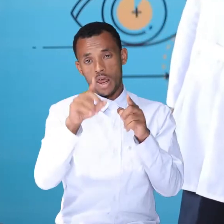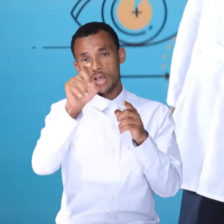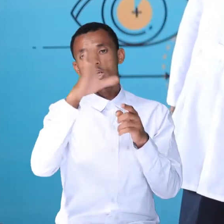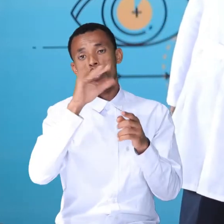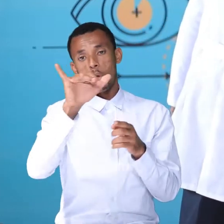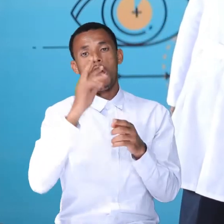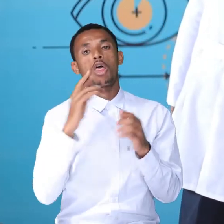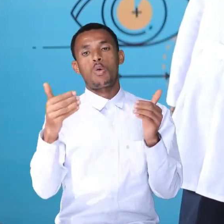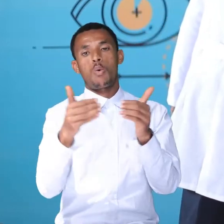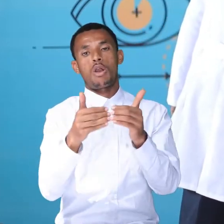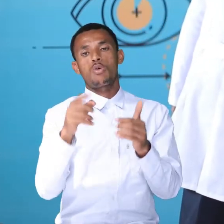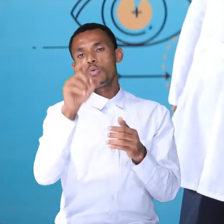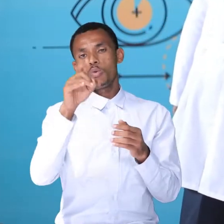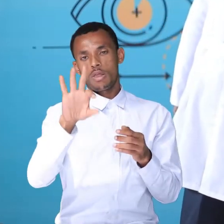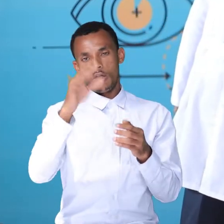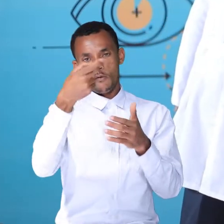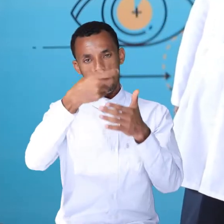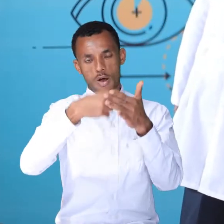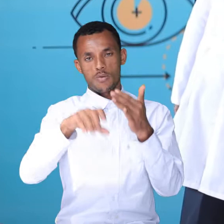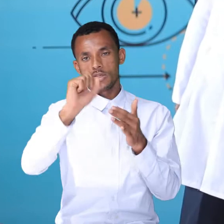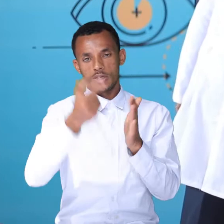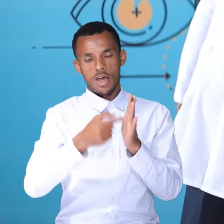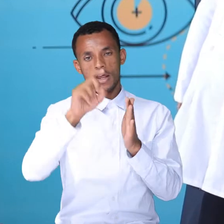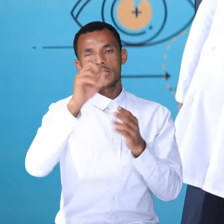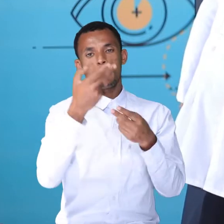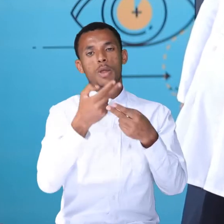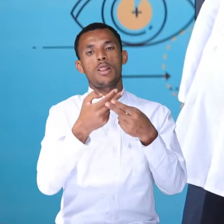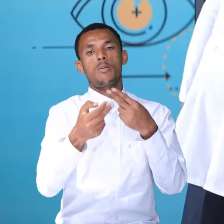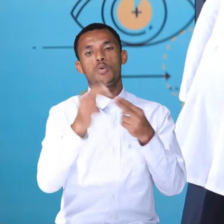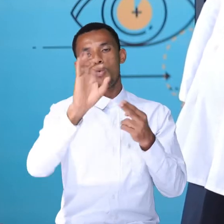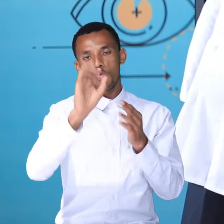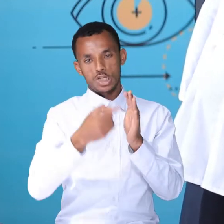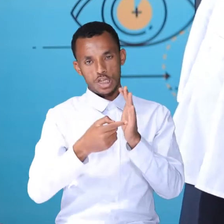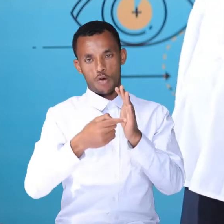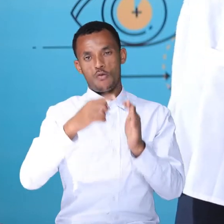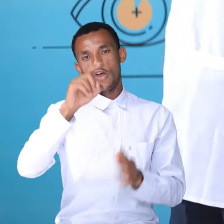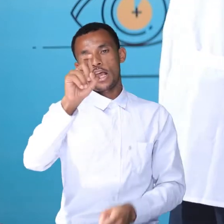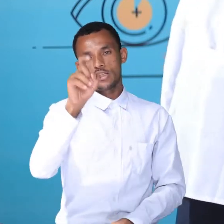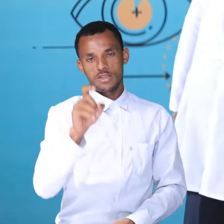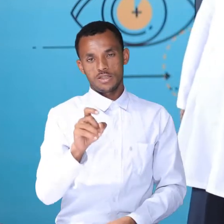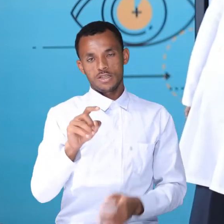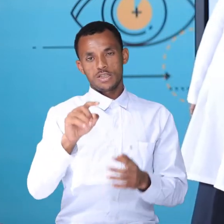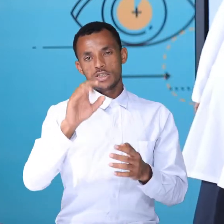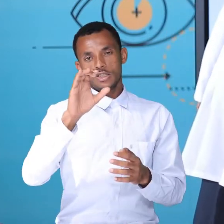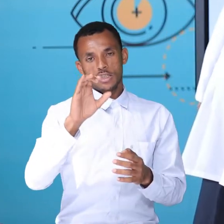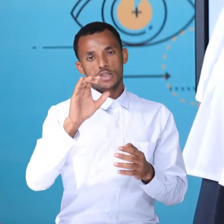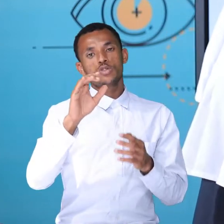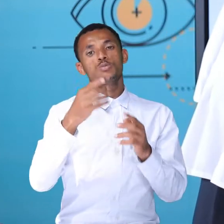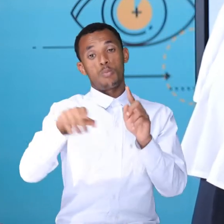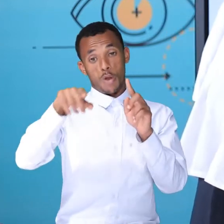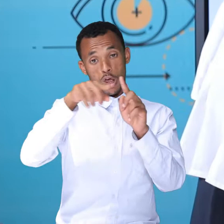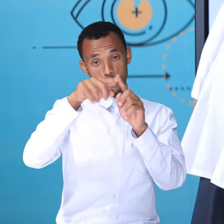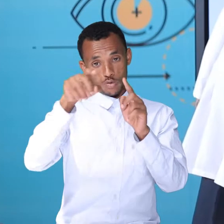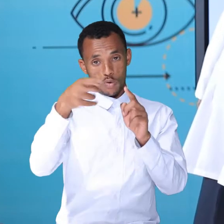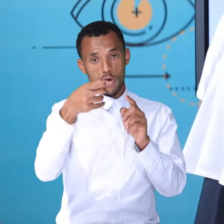have? You will have a value to be sine x multiplied by cosine of x. Since the operation is plus, you